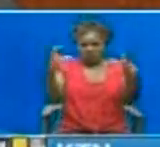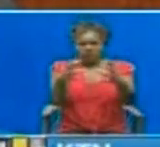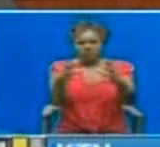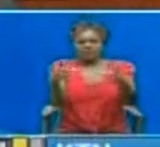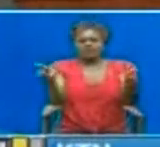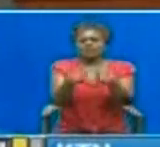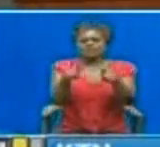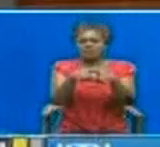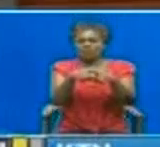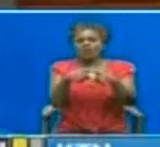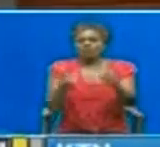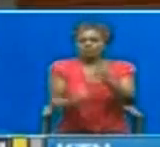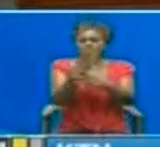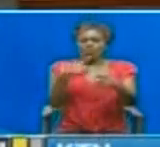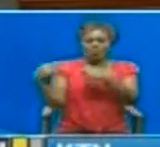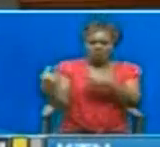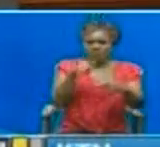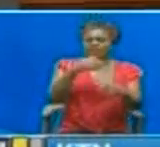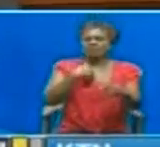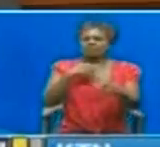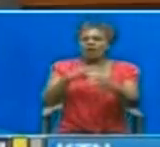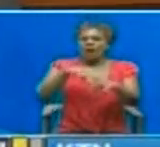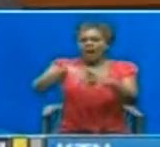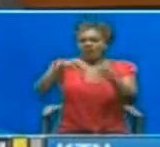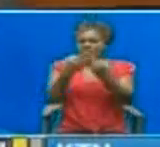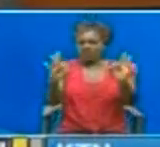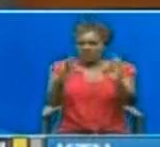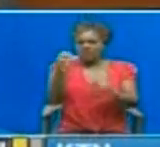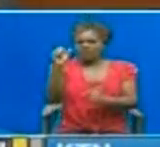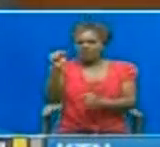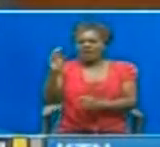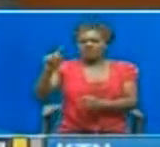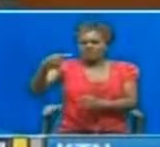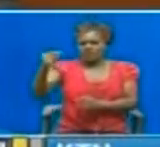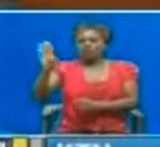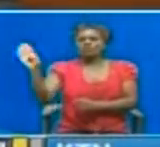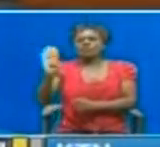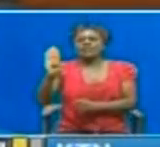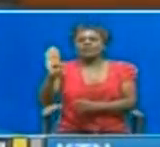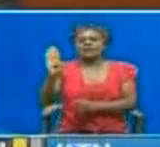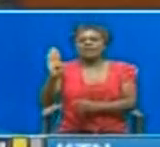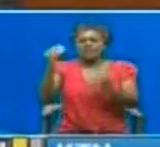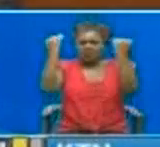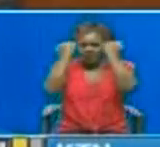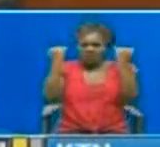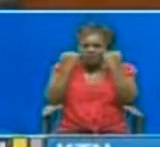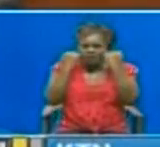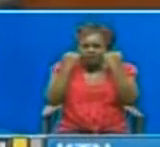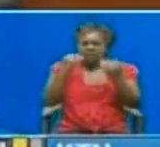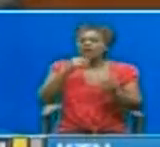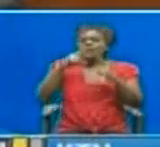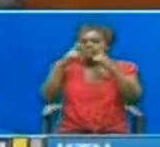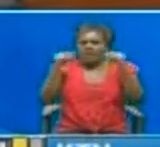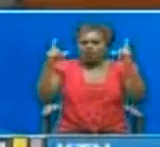of eliciting chaos. Kuria is out on a 5 million shillings bail, which was extended to the next mentioned date. The case will be mentioned on